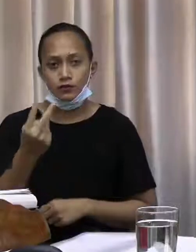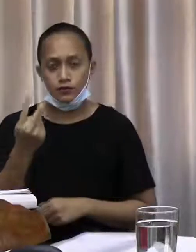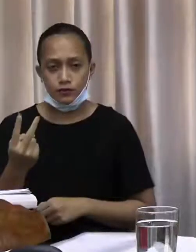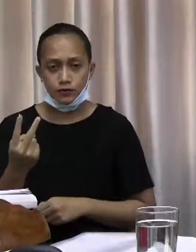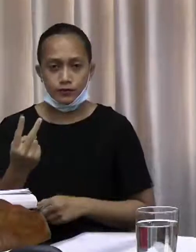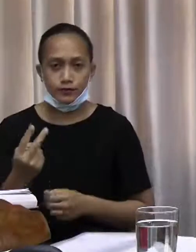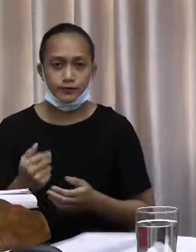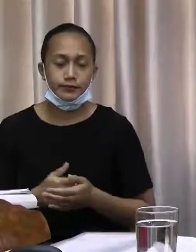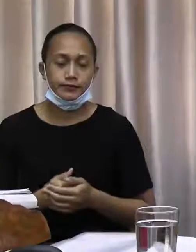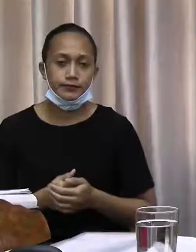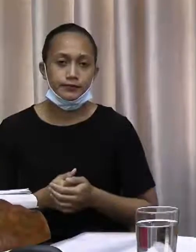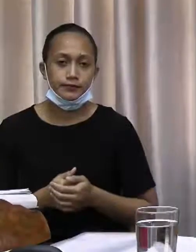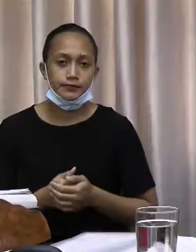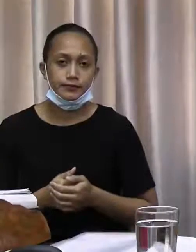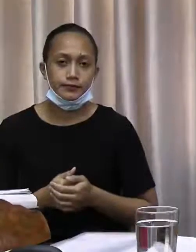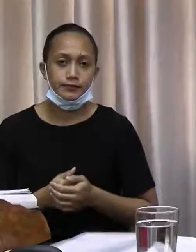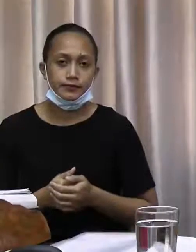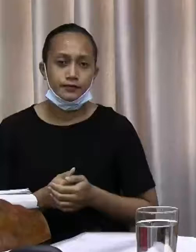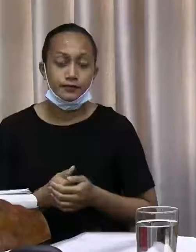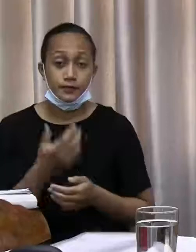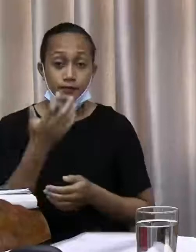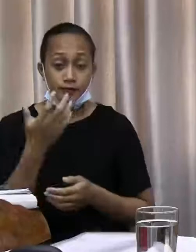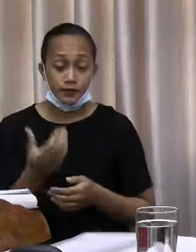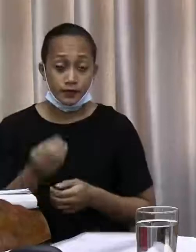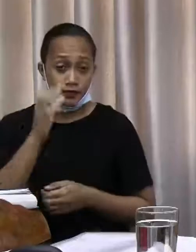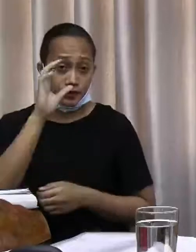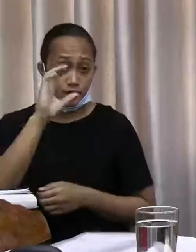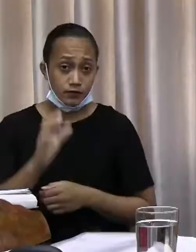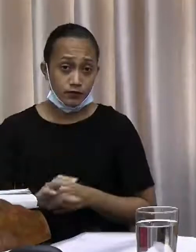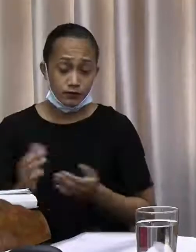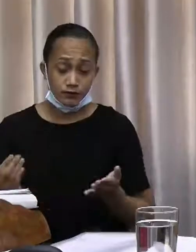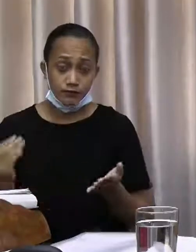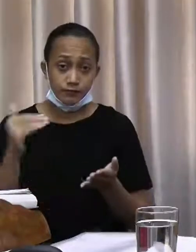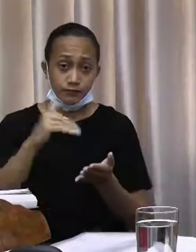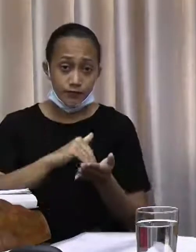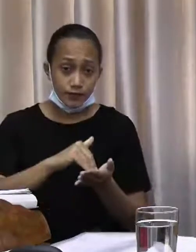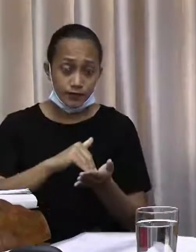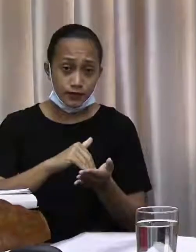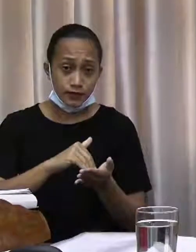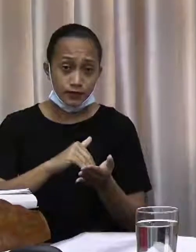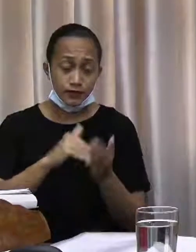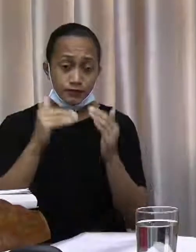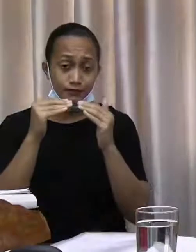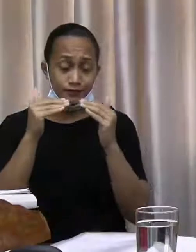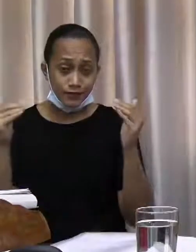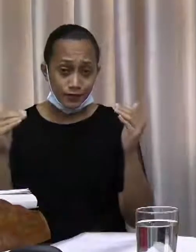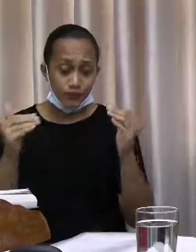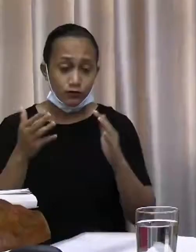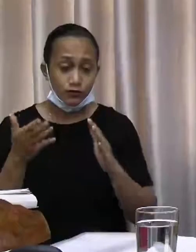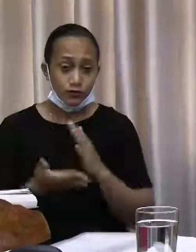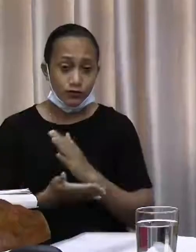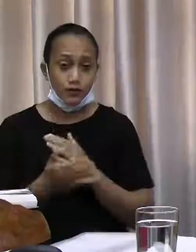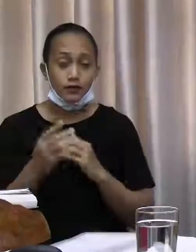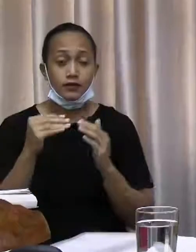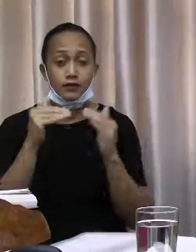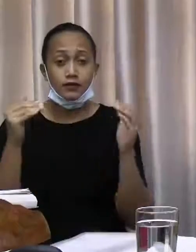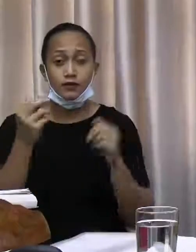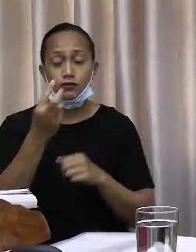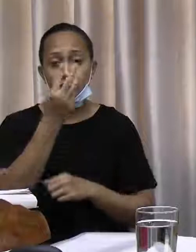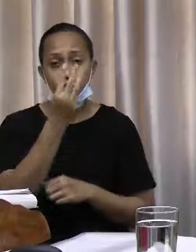A o iai le atunu'u i le faaupōpōina, o le piliota i lalo o le laasanga